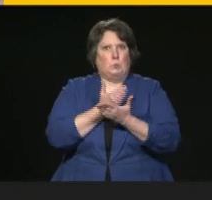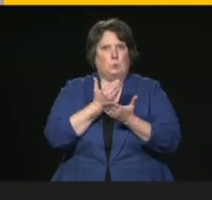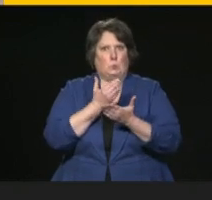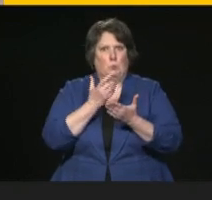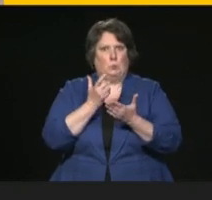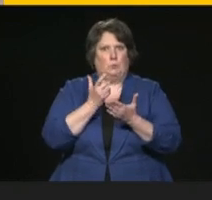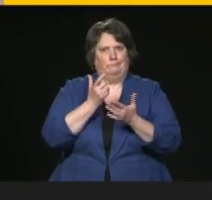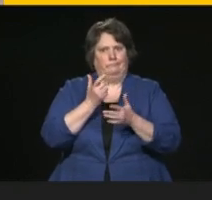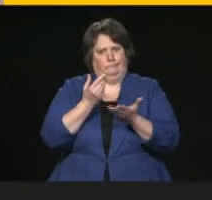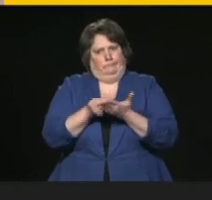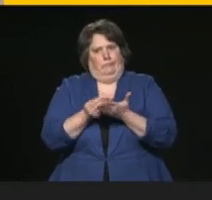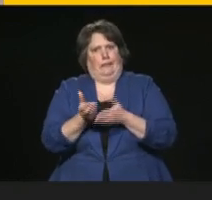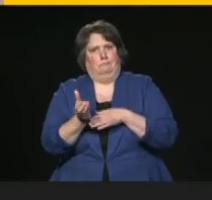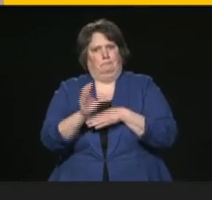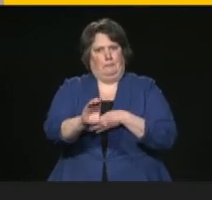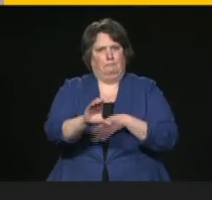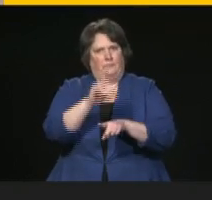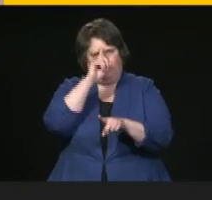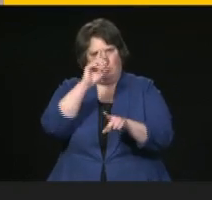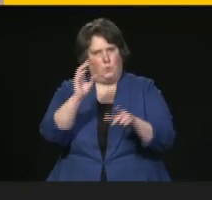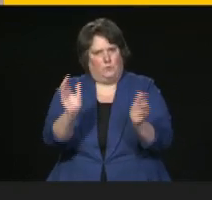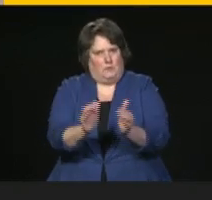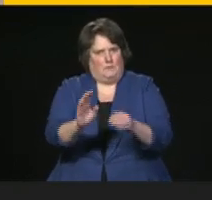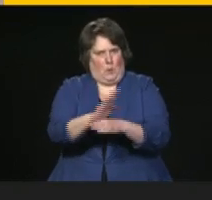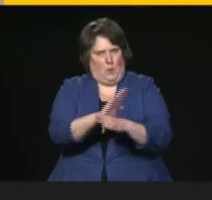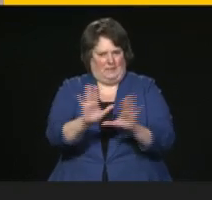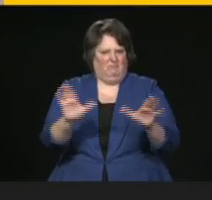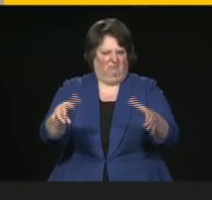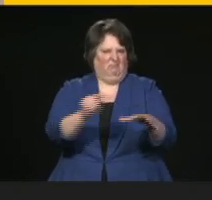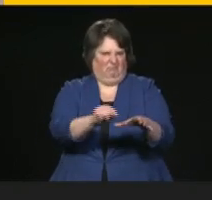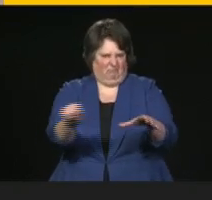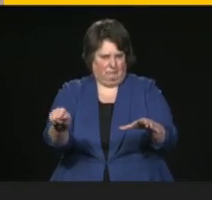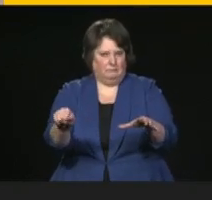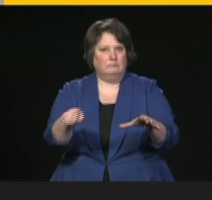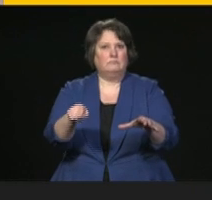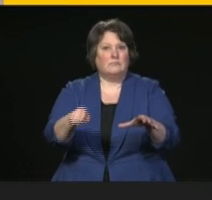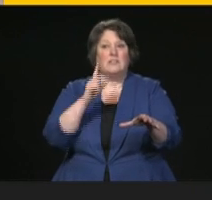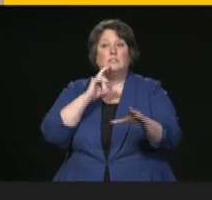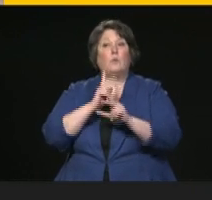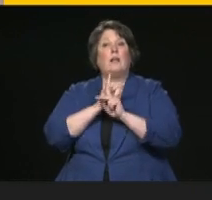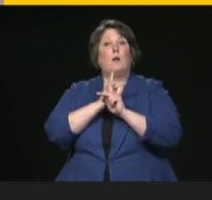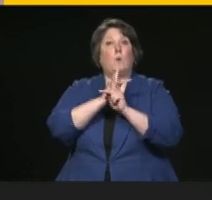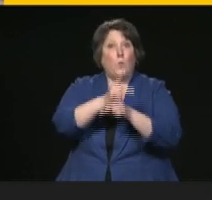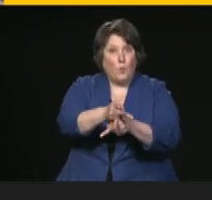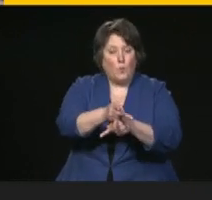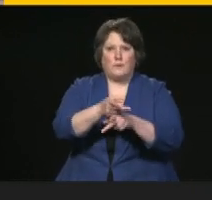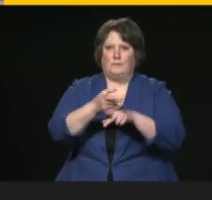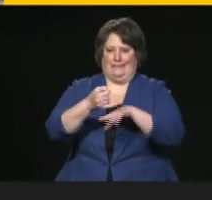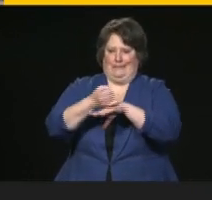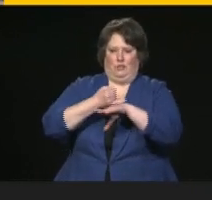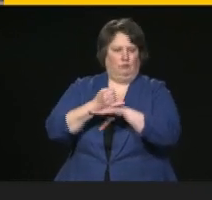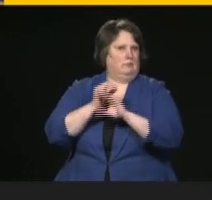businesses no interest loans, interest-free loans, up to $40,000.